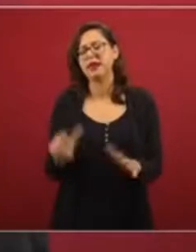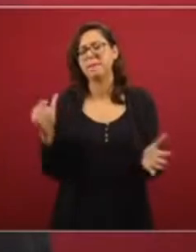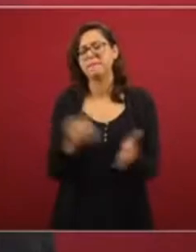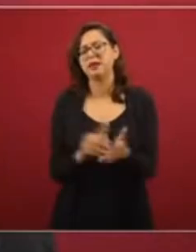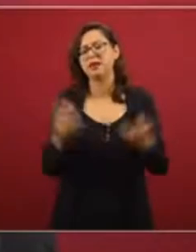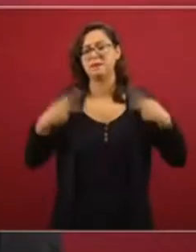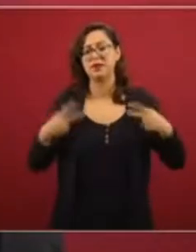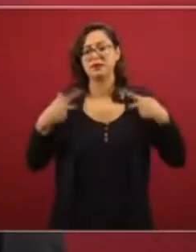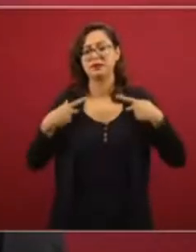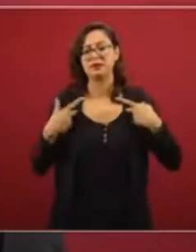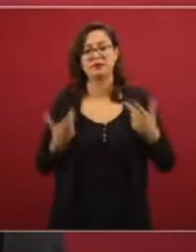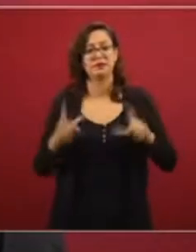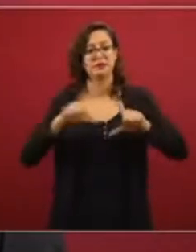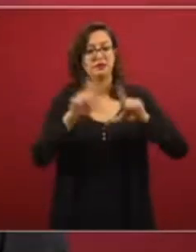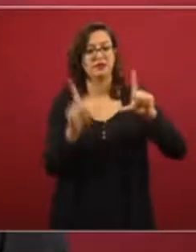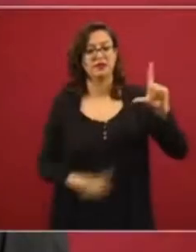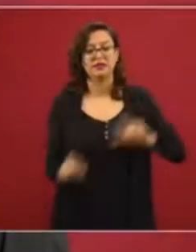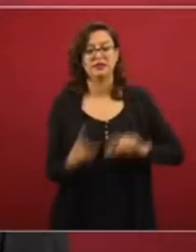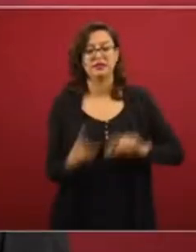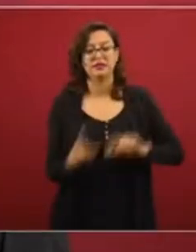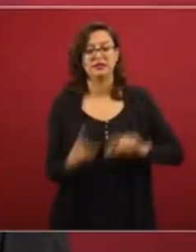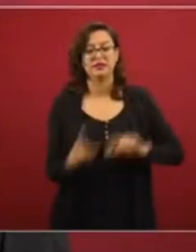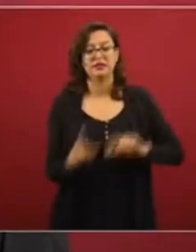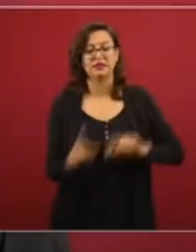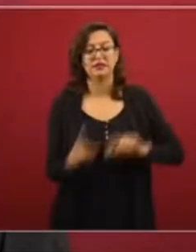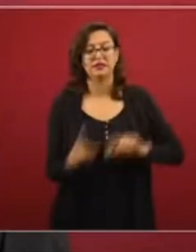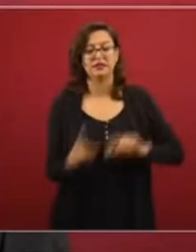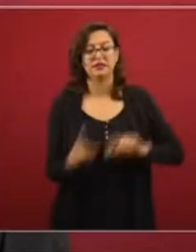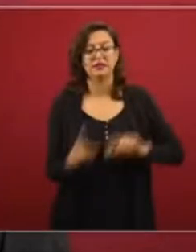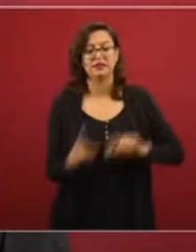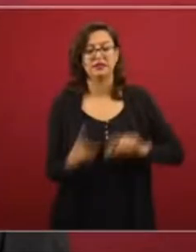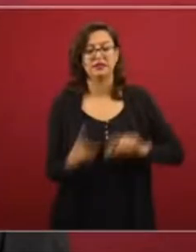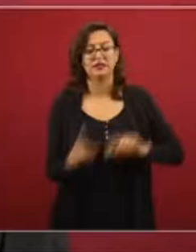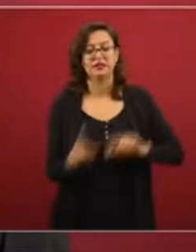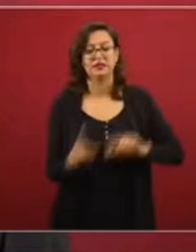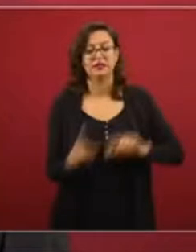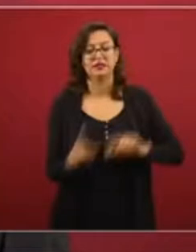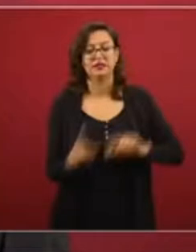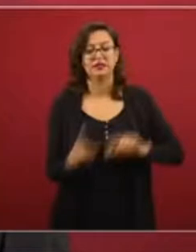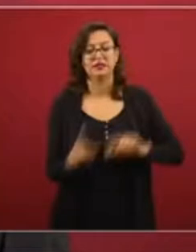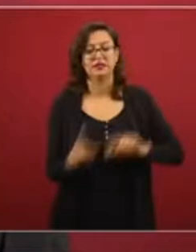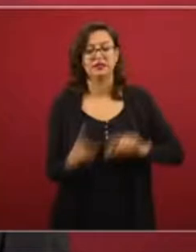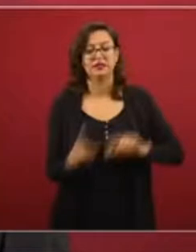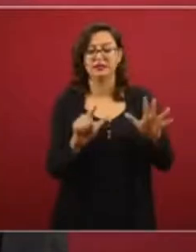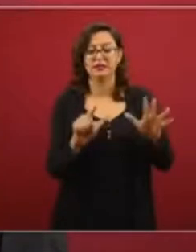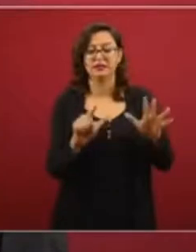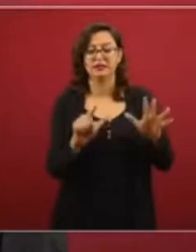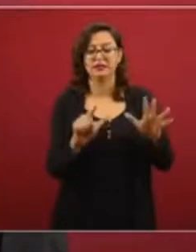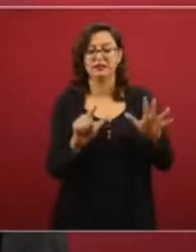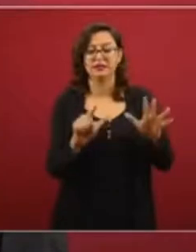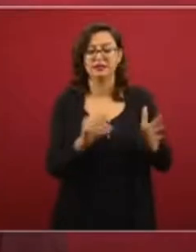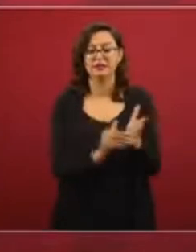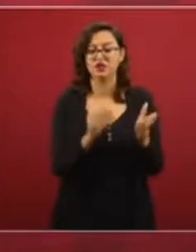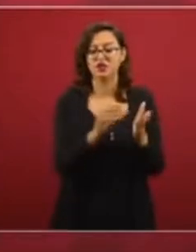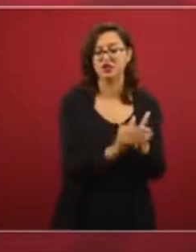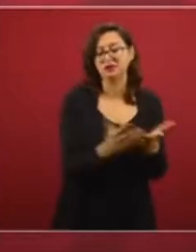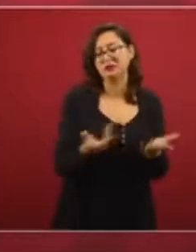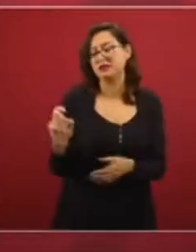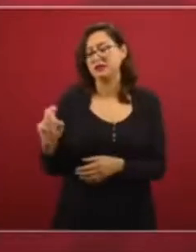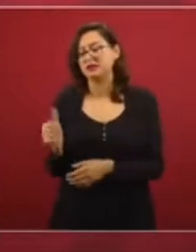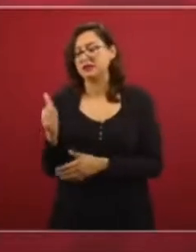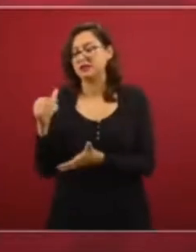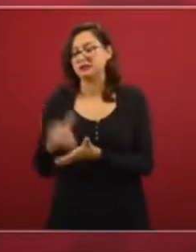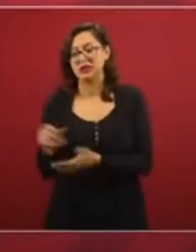este país de 127 millones. In this country of 127 million. De personas. El otro